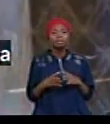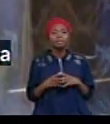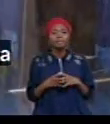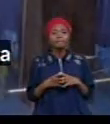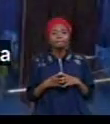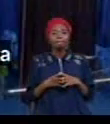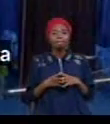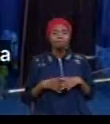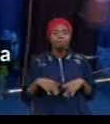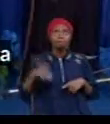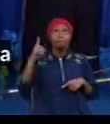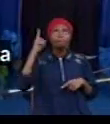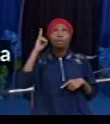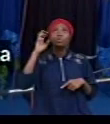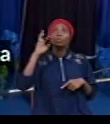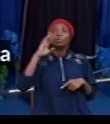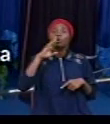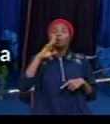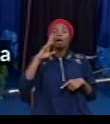Yahweh.